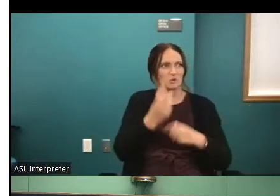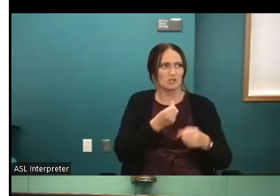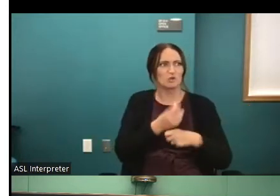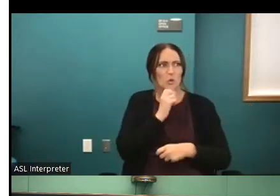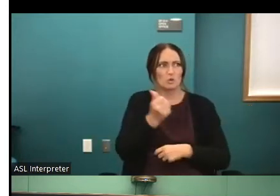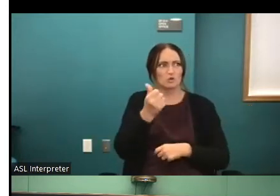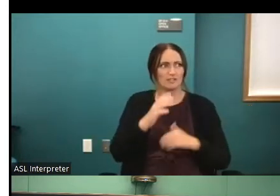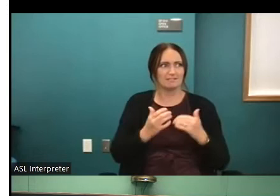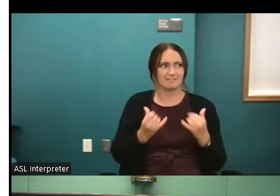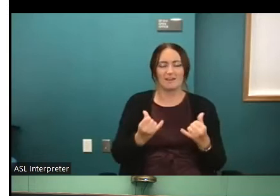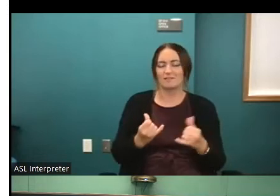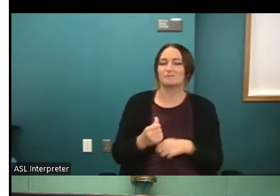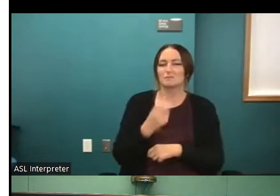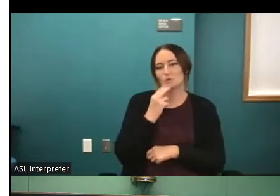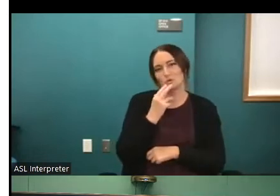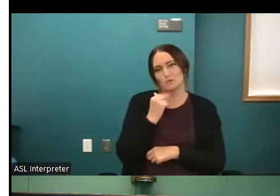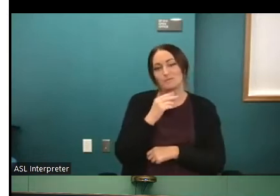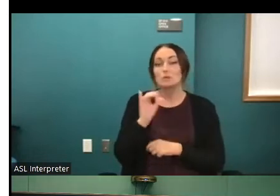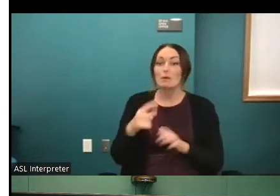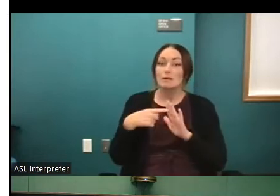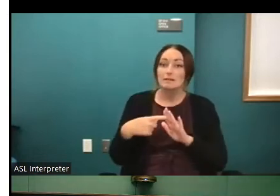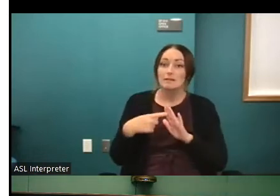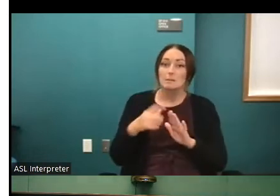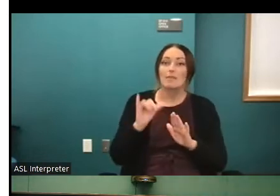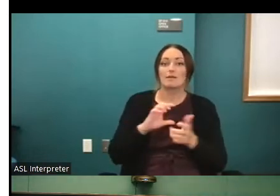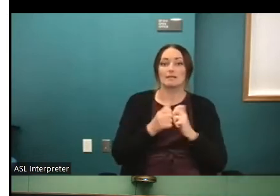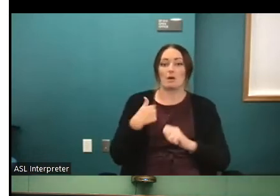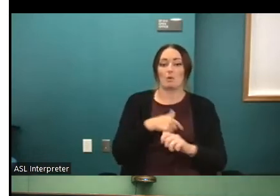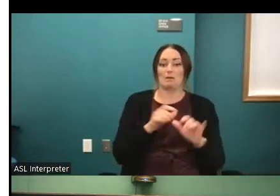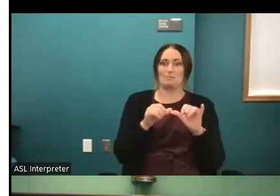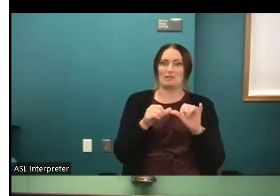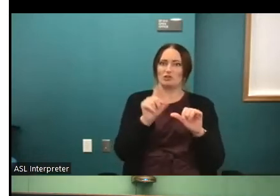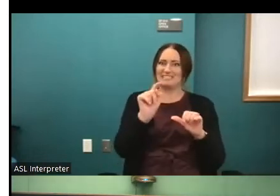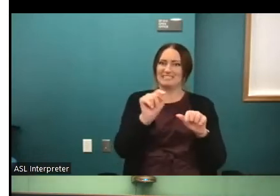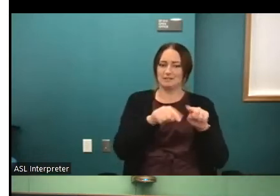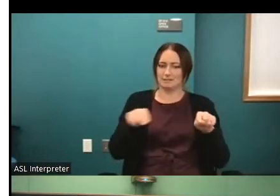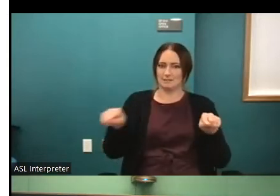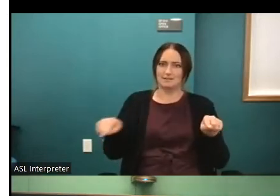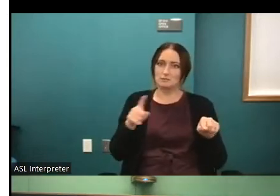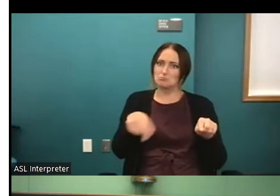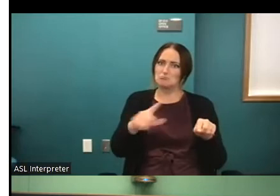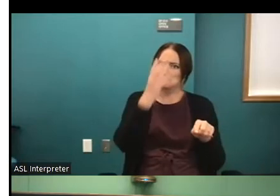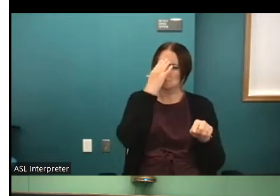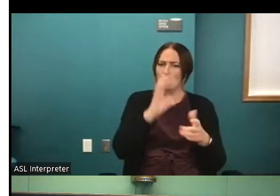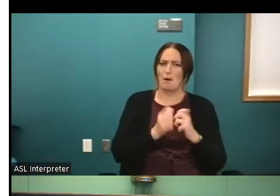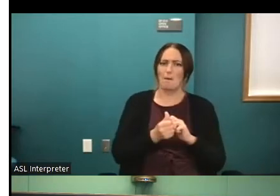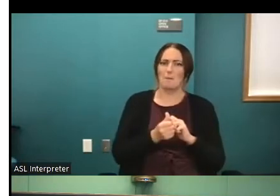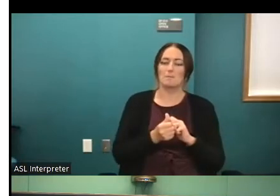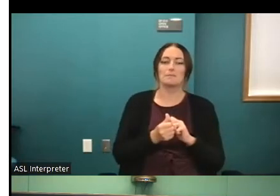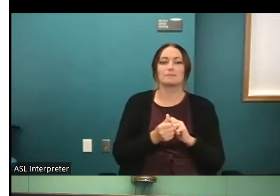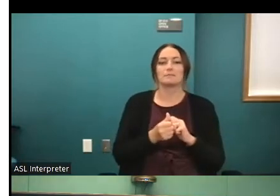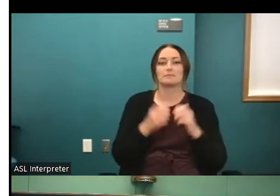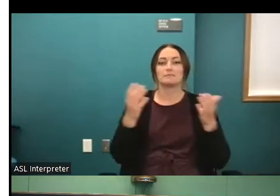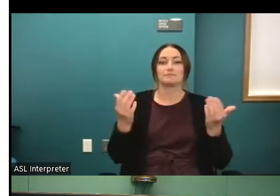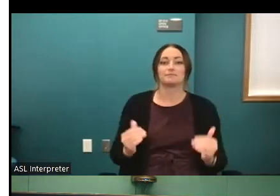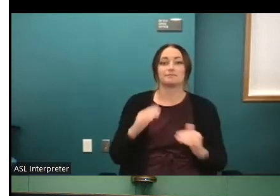She's cute. She's really cute. But that was just an example. That's how we measure T's, which they know how to do. And the next